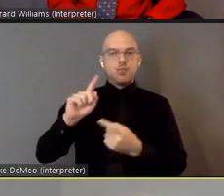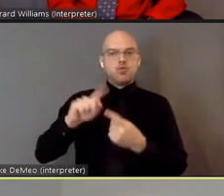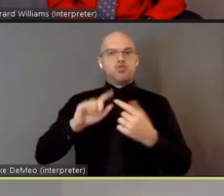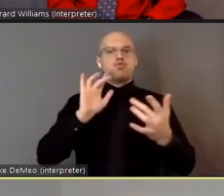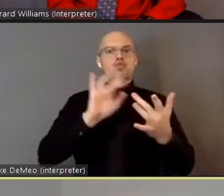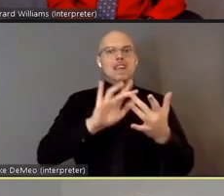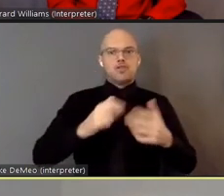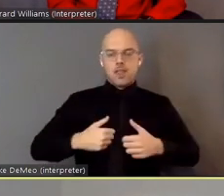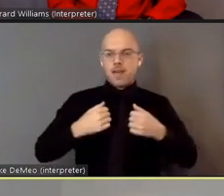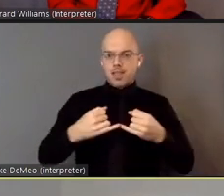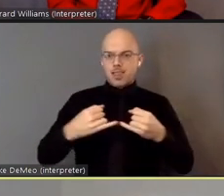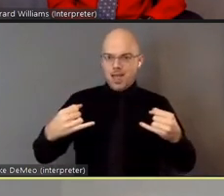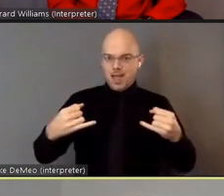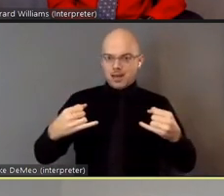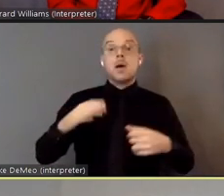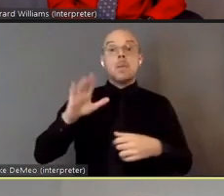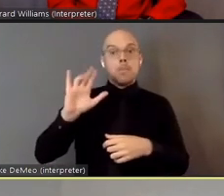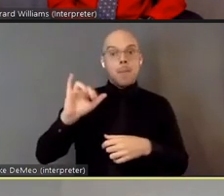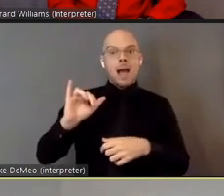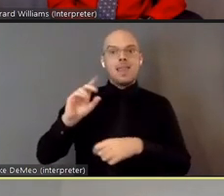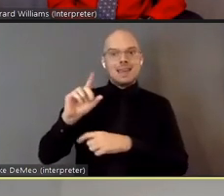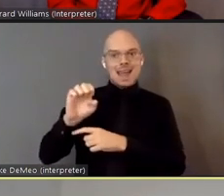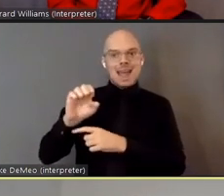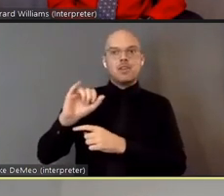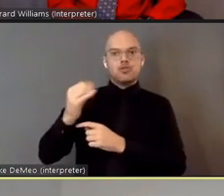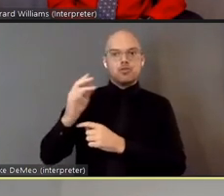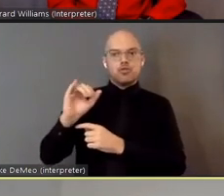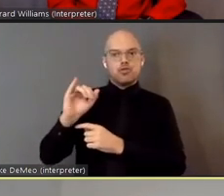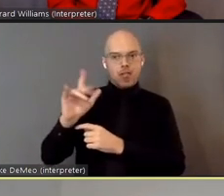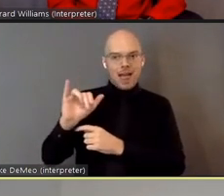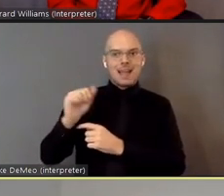the Lifeline by July 16th,